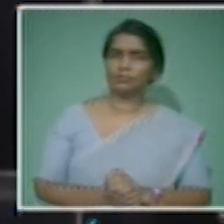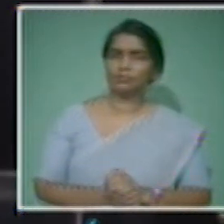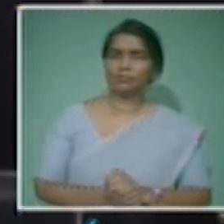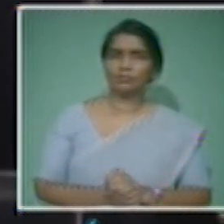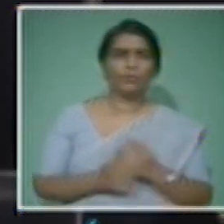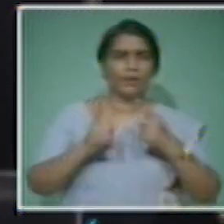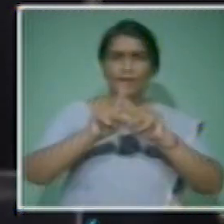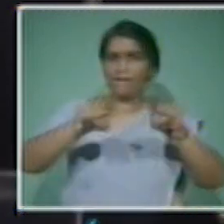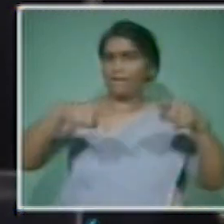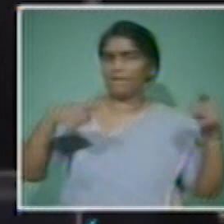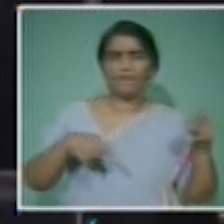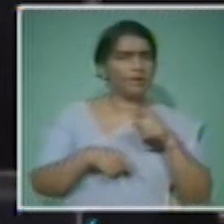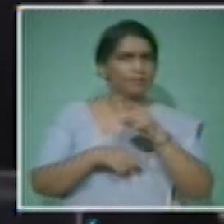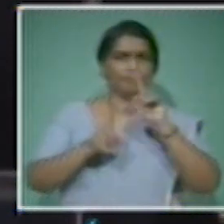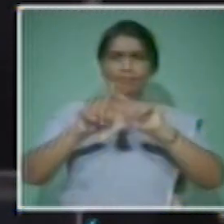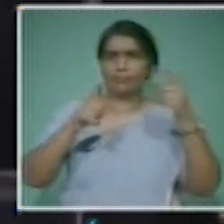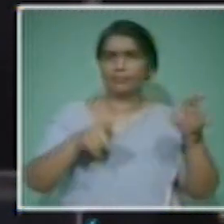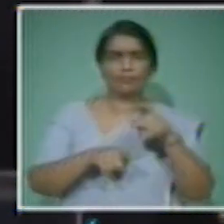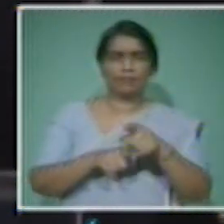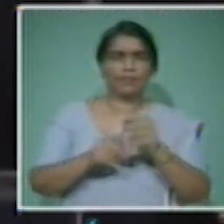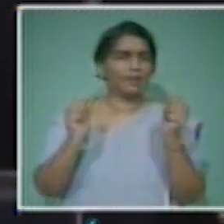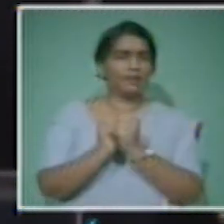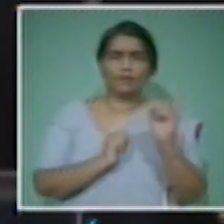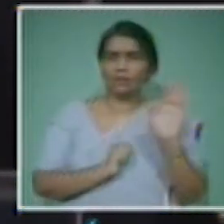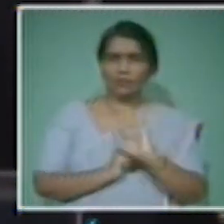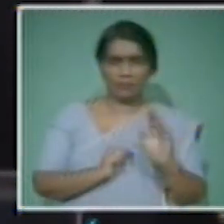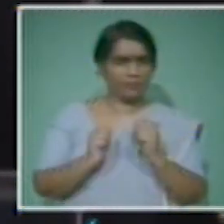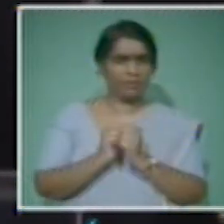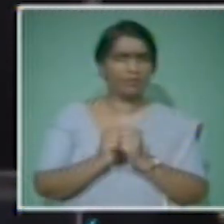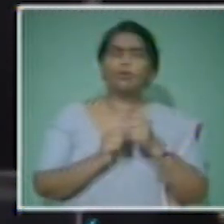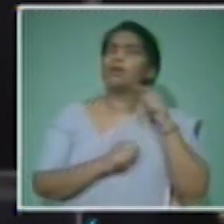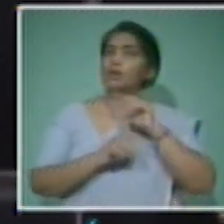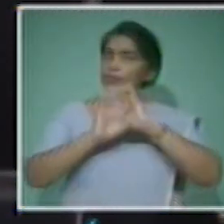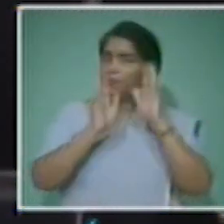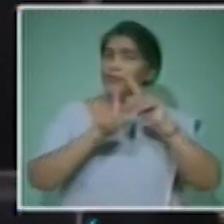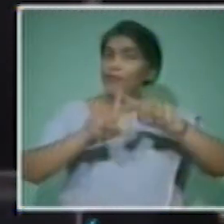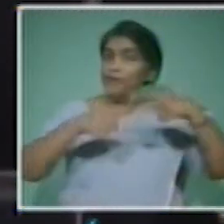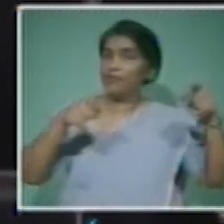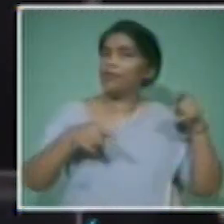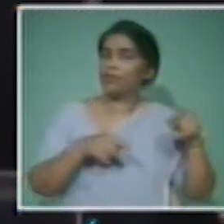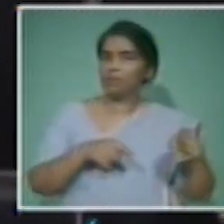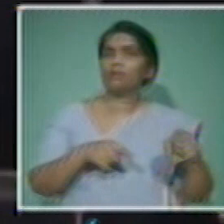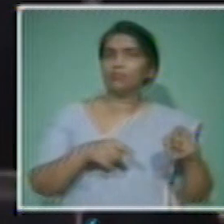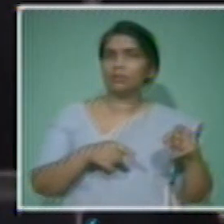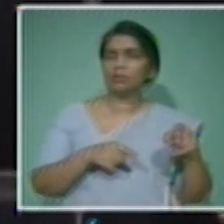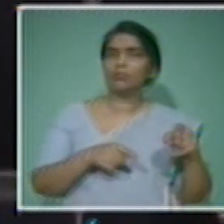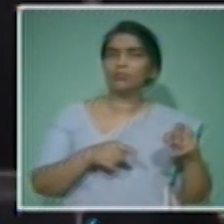our conscience, we are not going to be part of this. If anybody has any problem about that